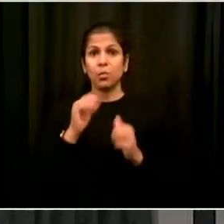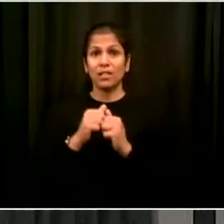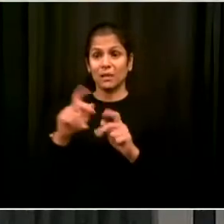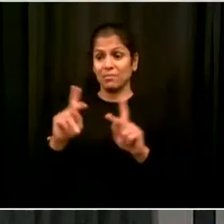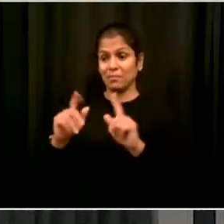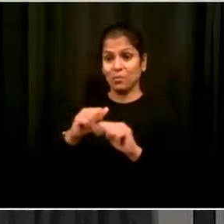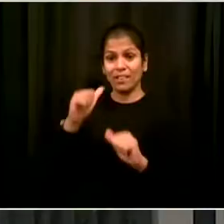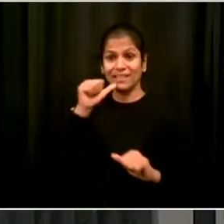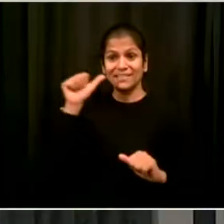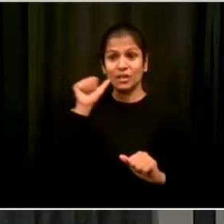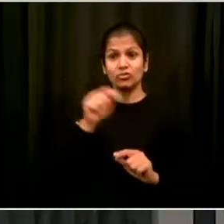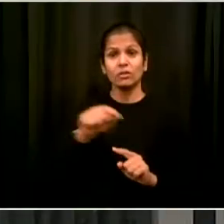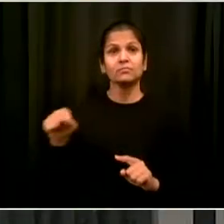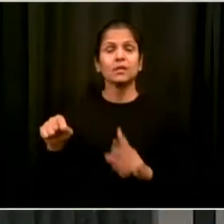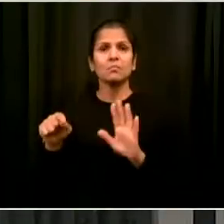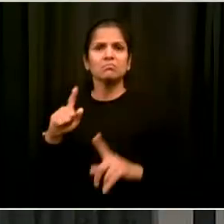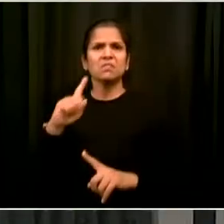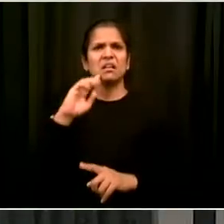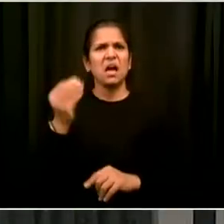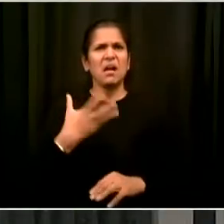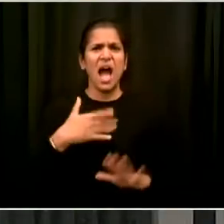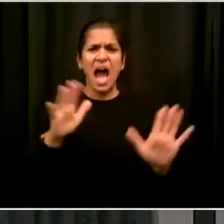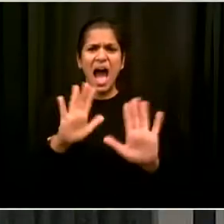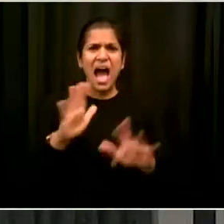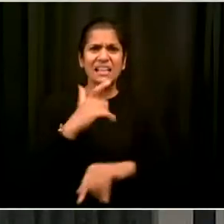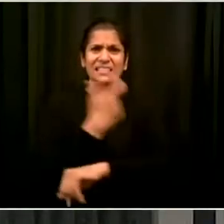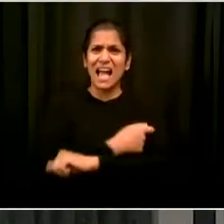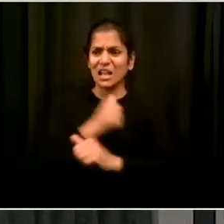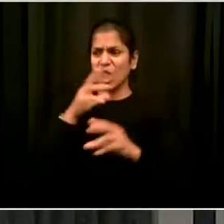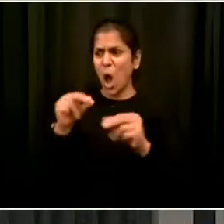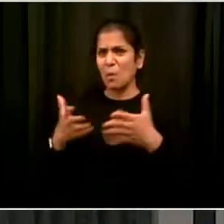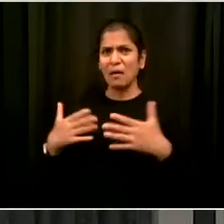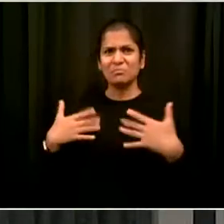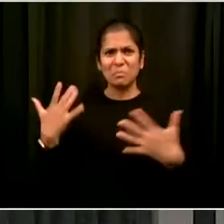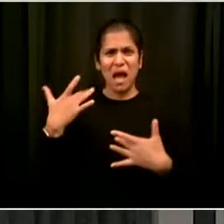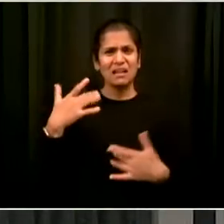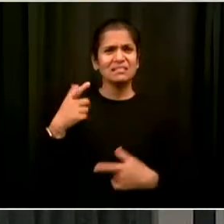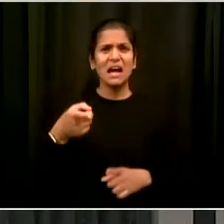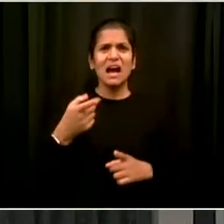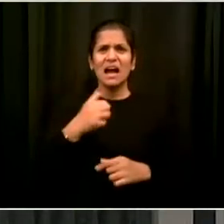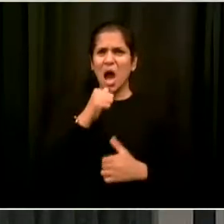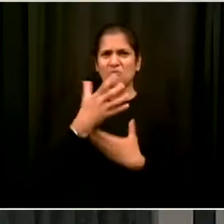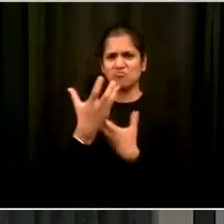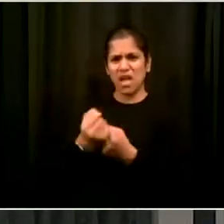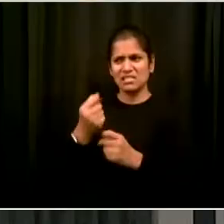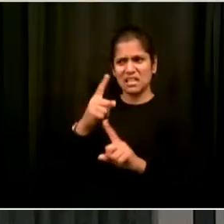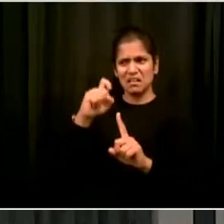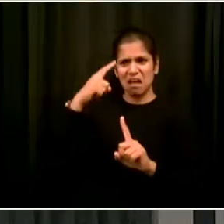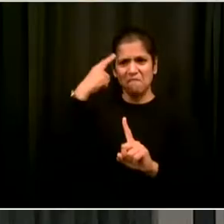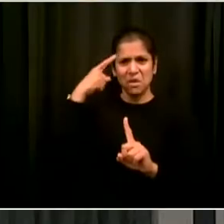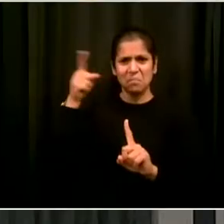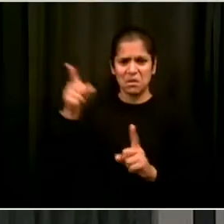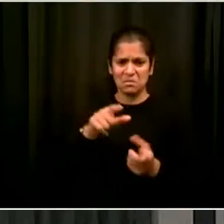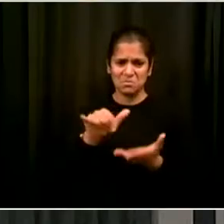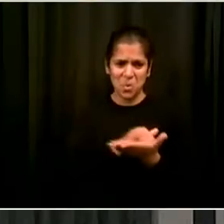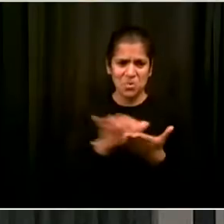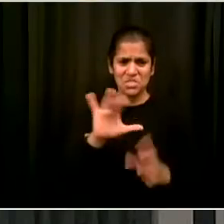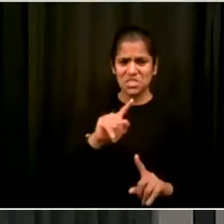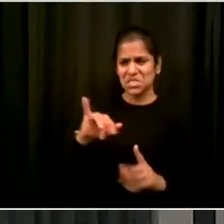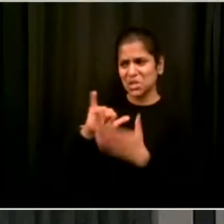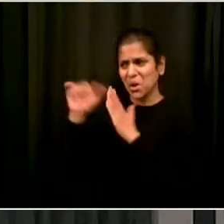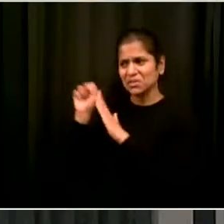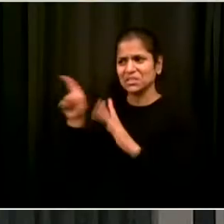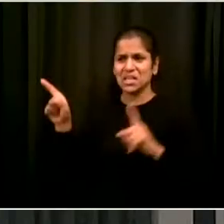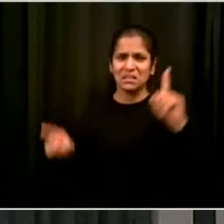nation's history with vaccines, and particularly African Americans. I know you've talked a bit about setting an example and going into